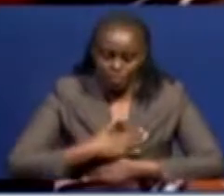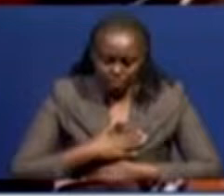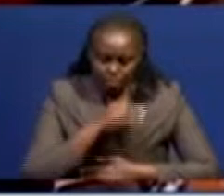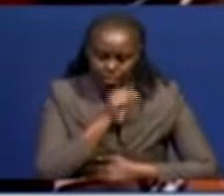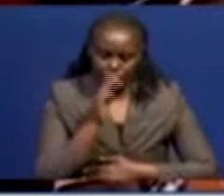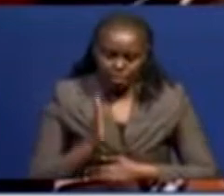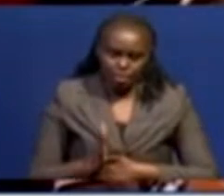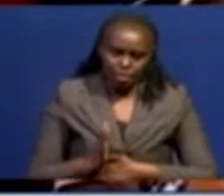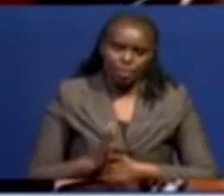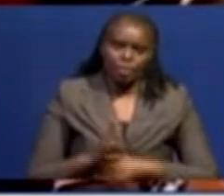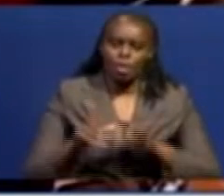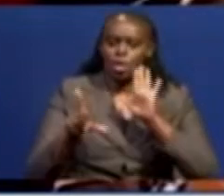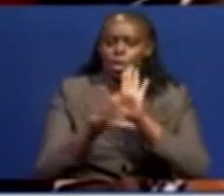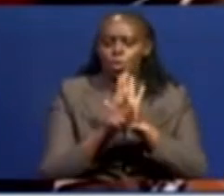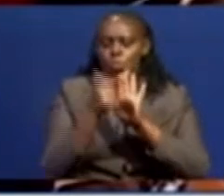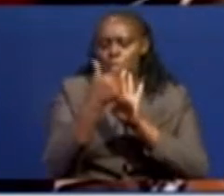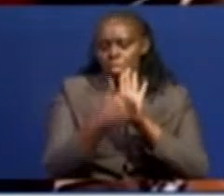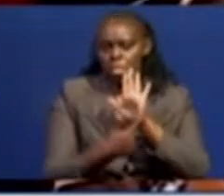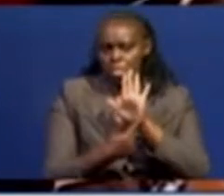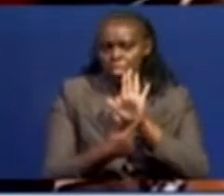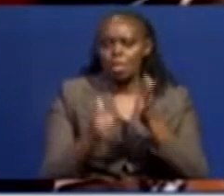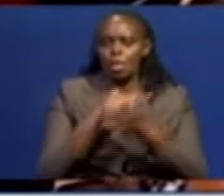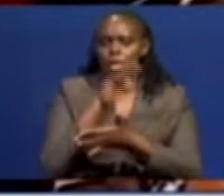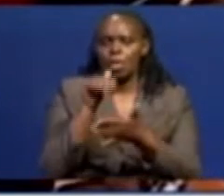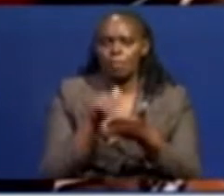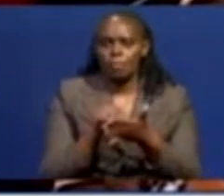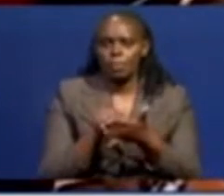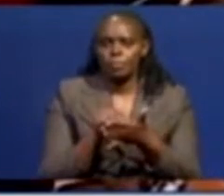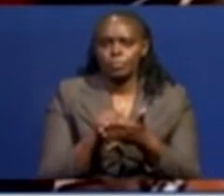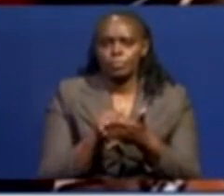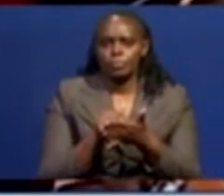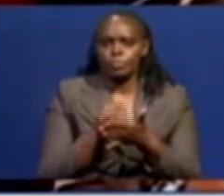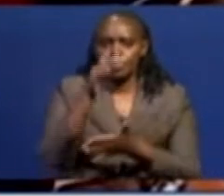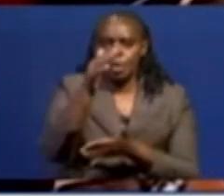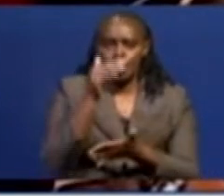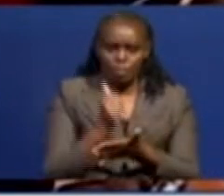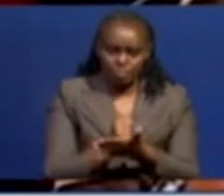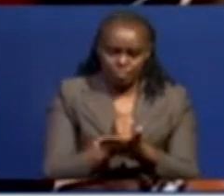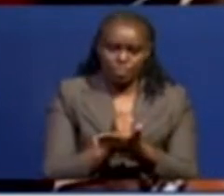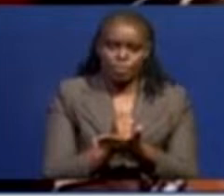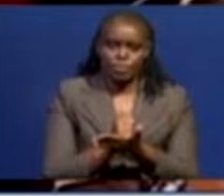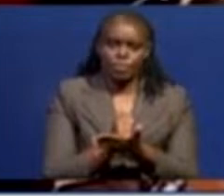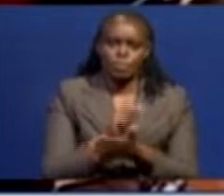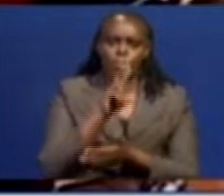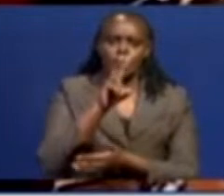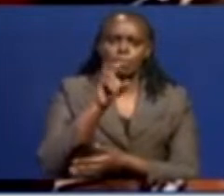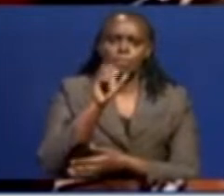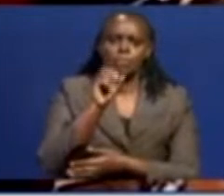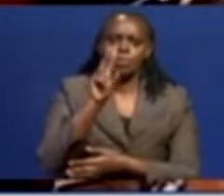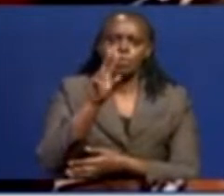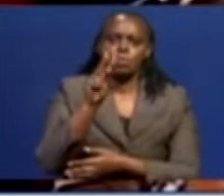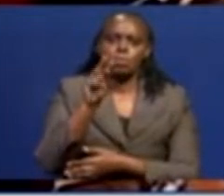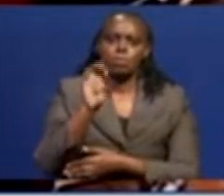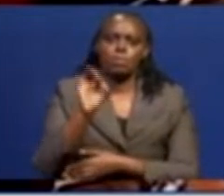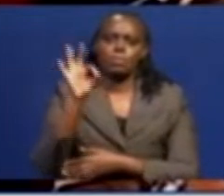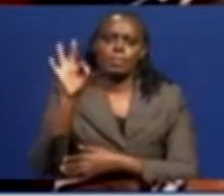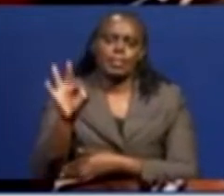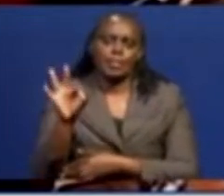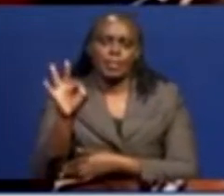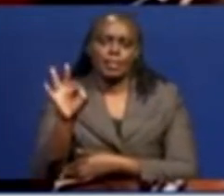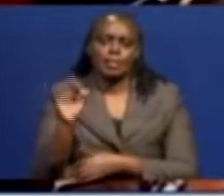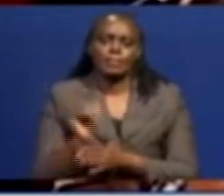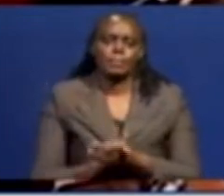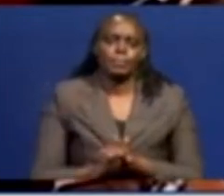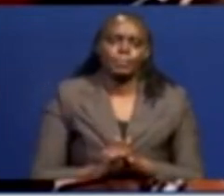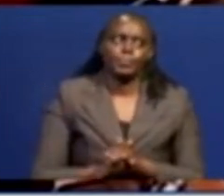Let's, honorable senators, go to what the law says in terms of the appointment and look at volume 3 of the